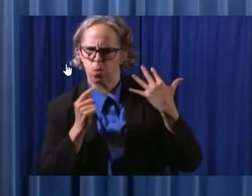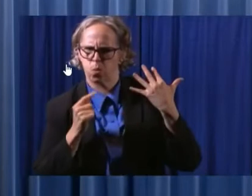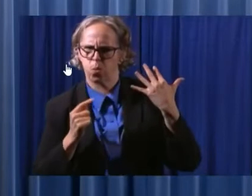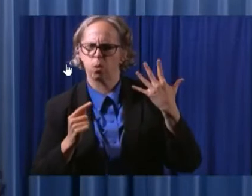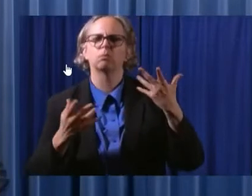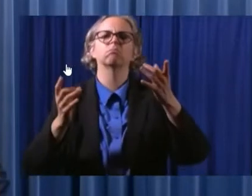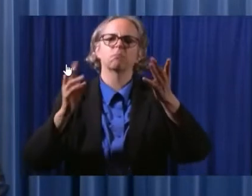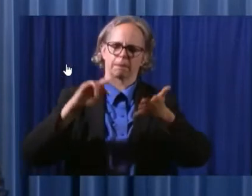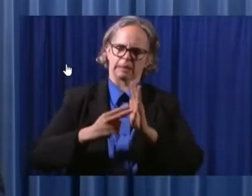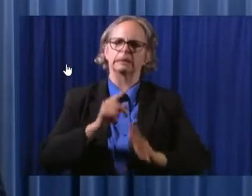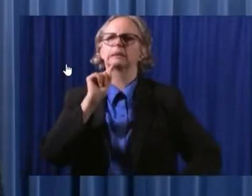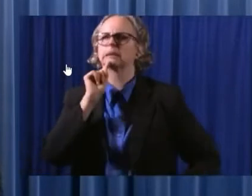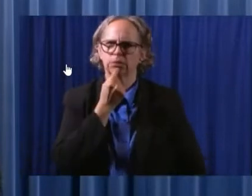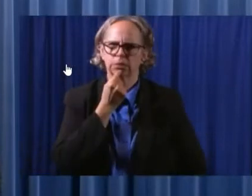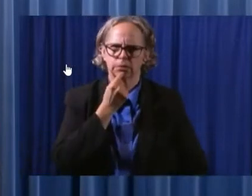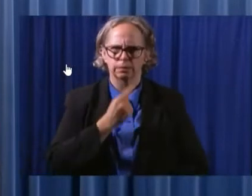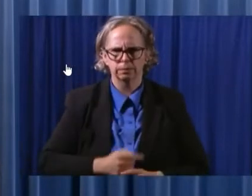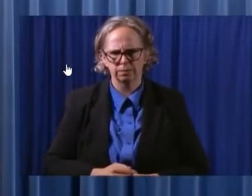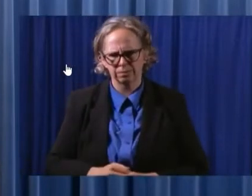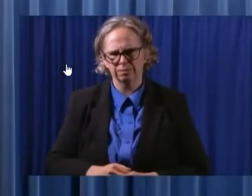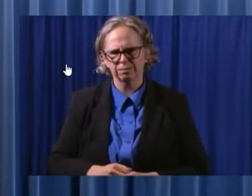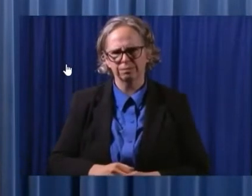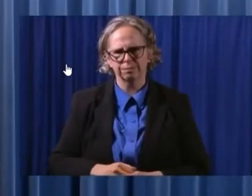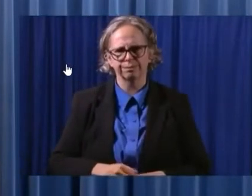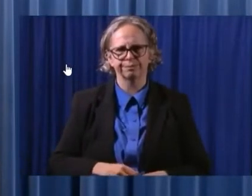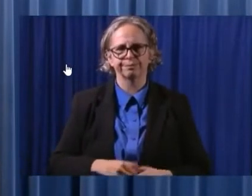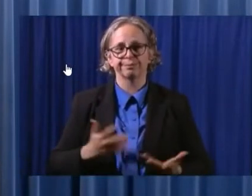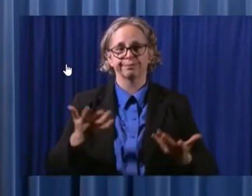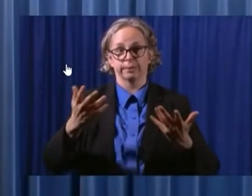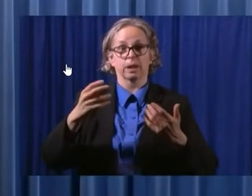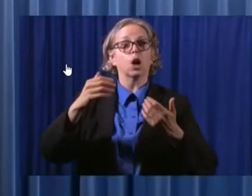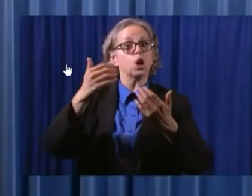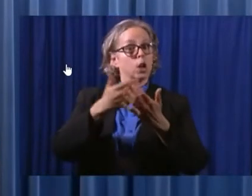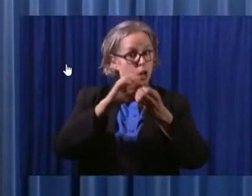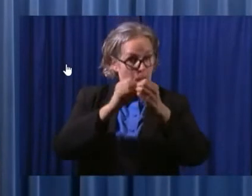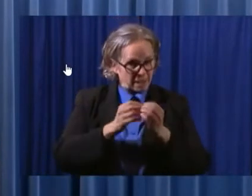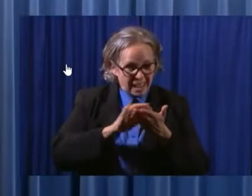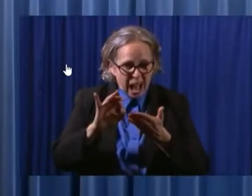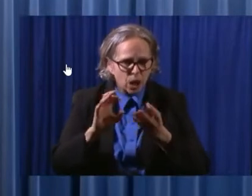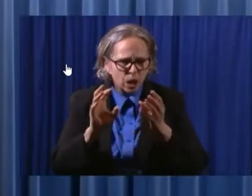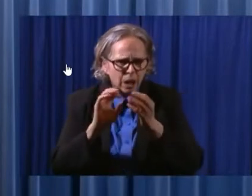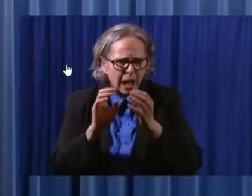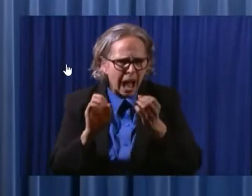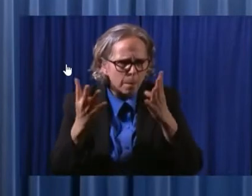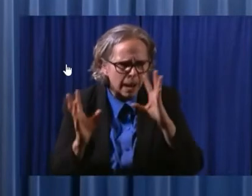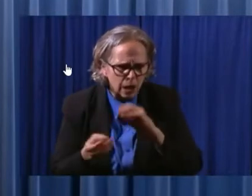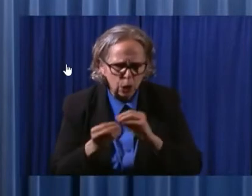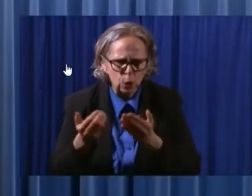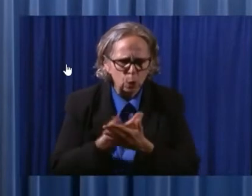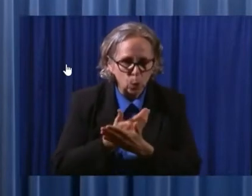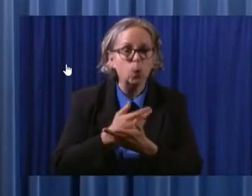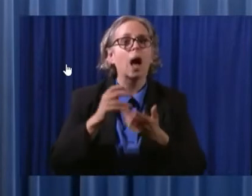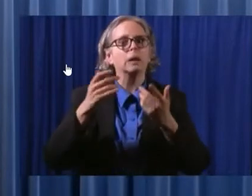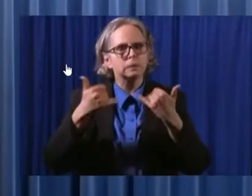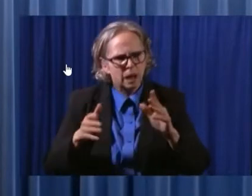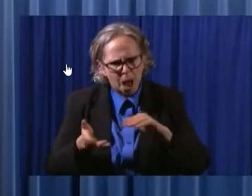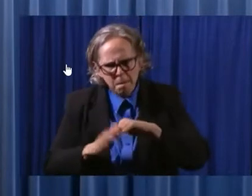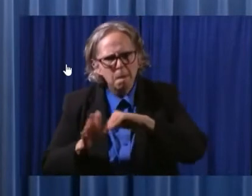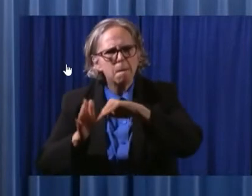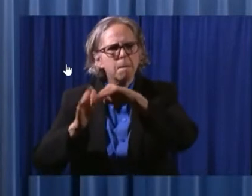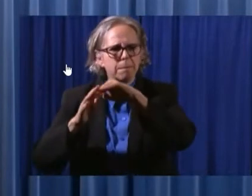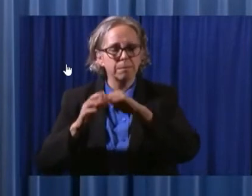of the 7 healthcare indicators. Indicator 1, new cases per capita. Indicator 2, sustained increase in new cases. Indicator